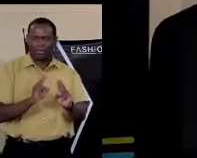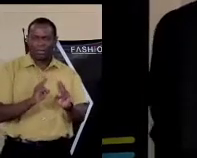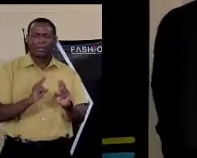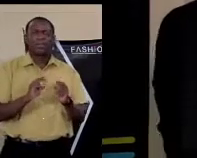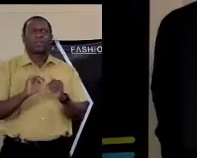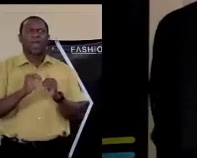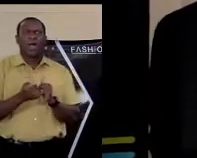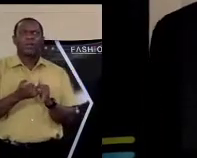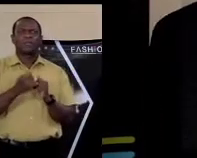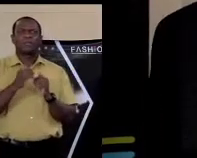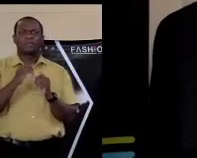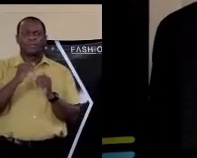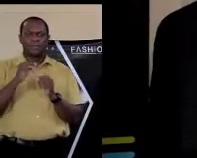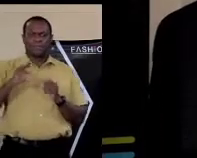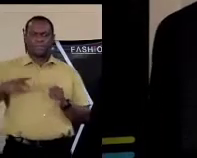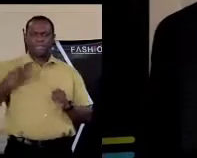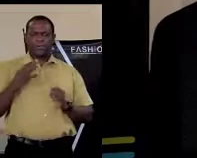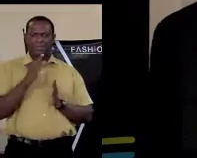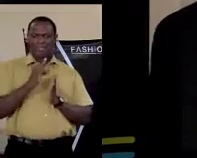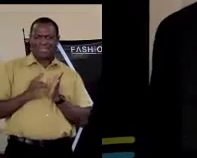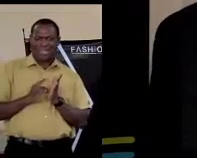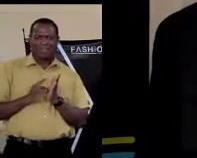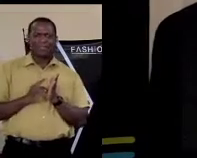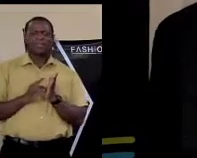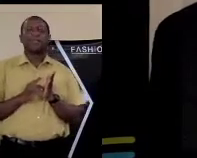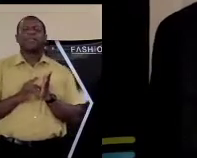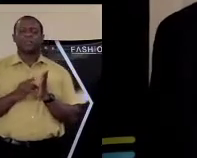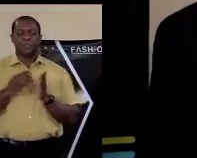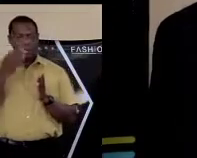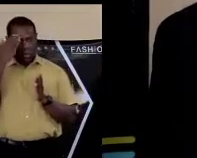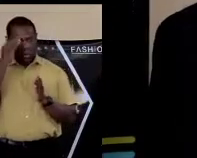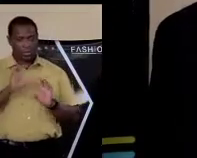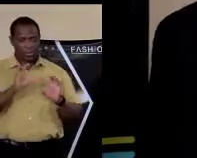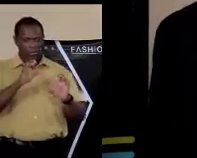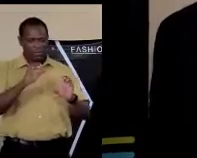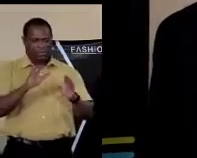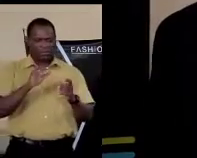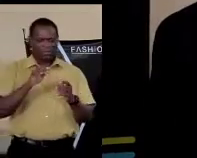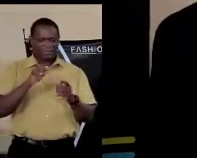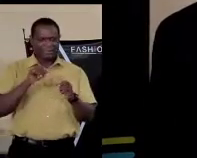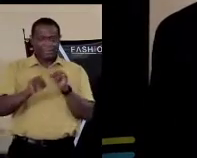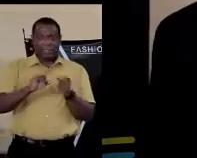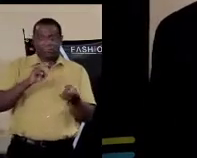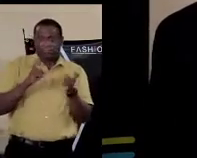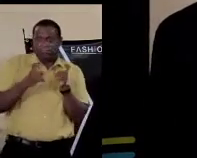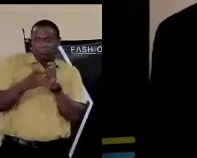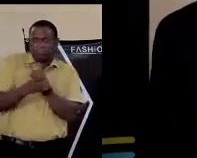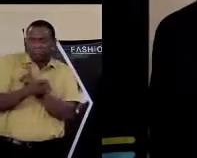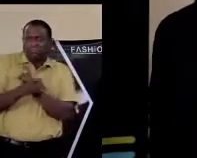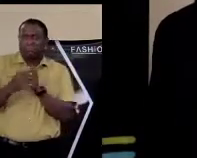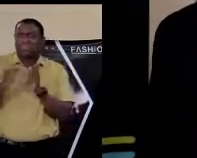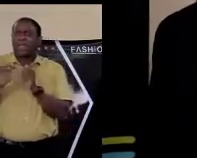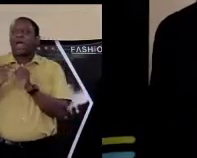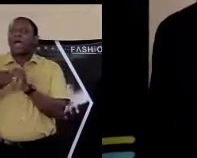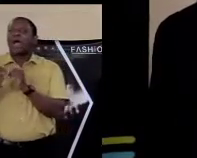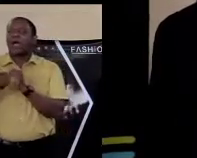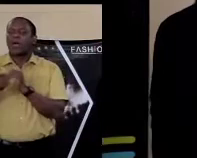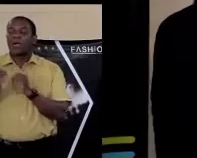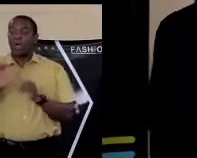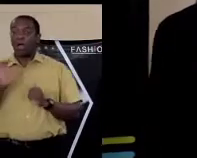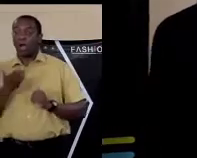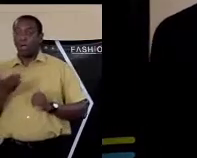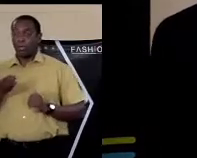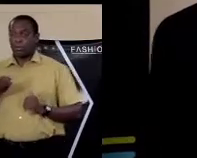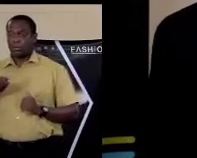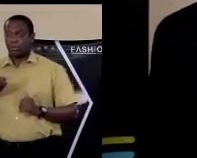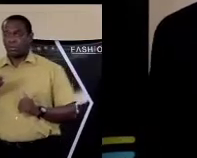still evolving now differentiate a product, our products, from those that